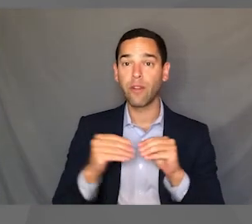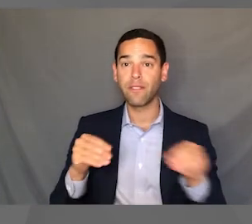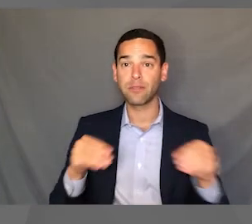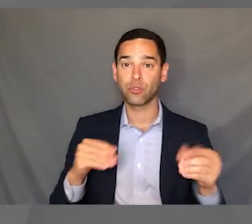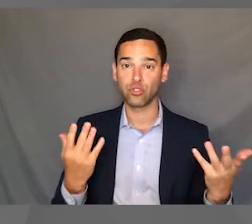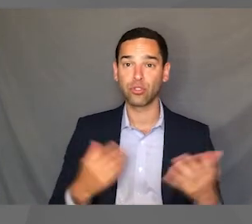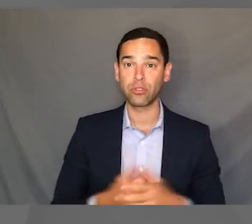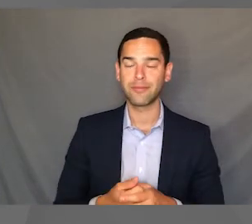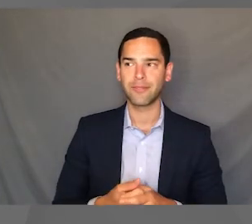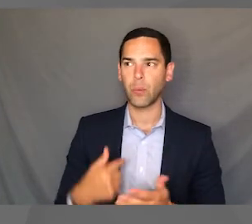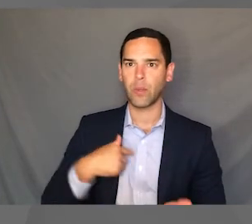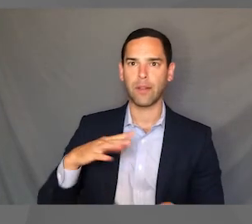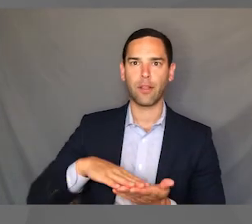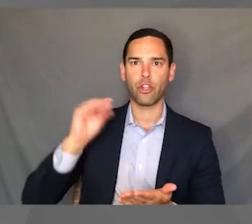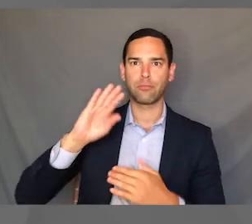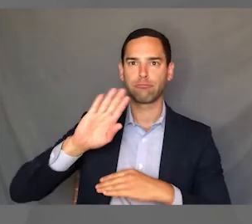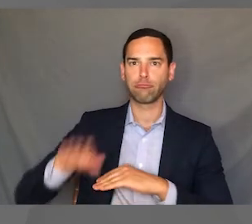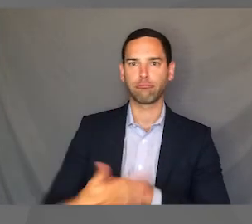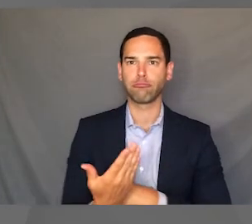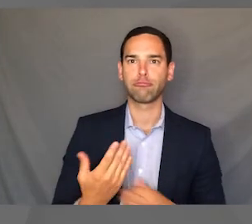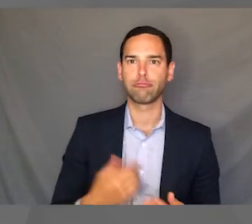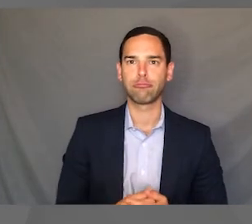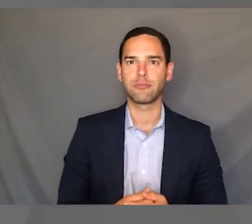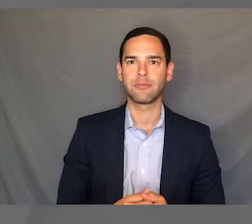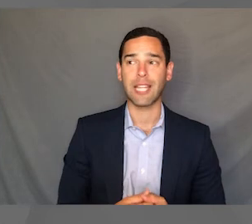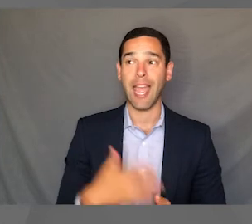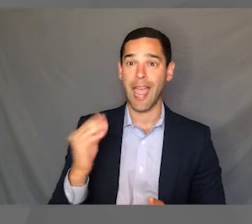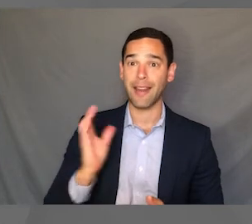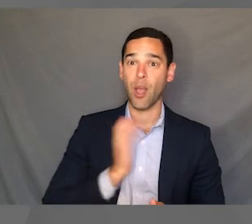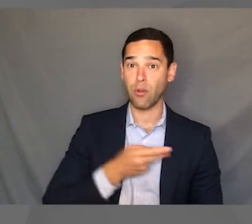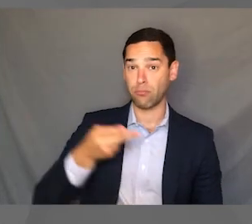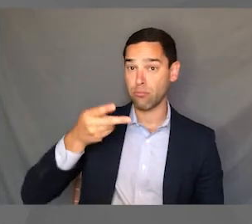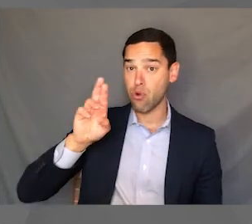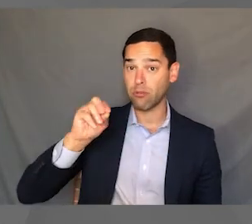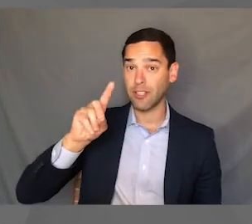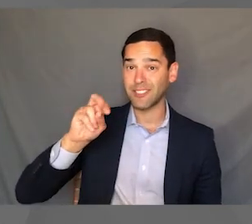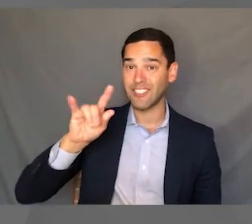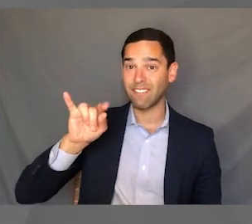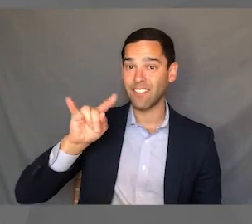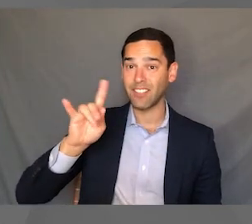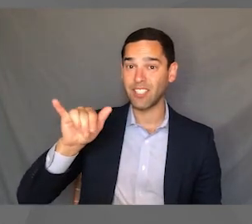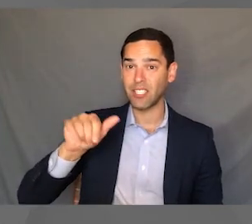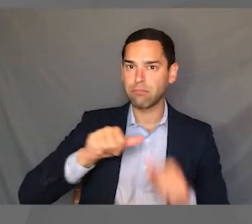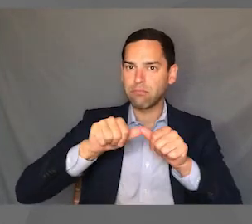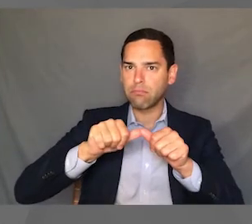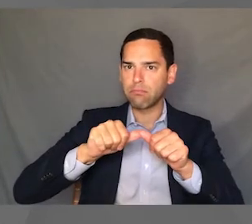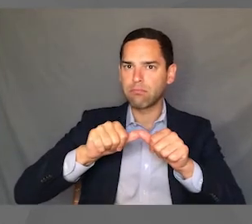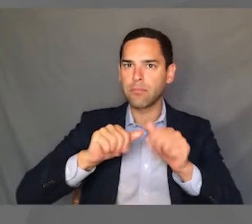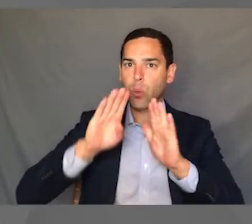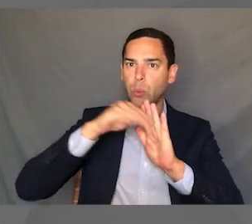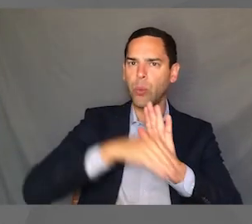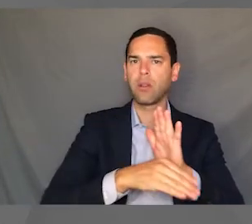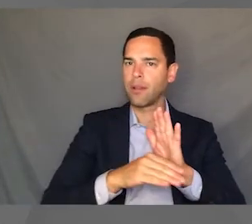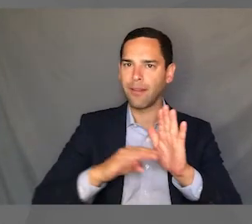these things without major drops in productivity. We've learned to do these things while pushing forward with meeting